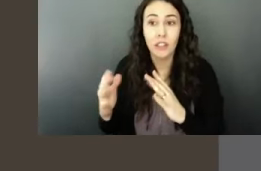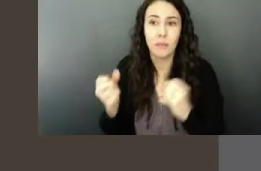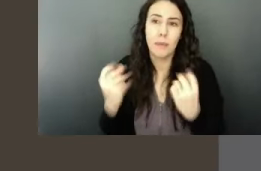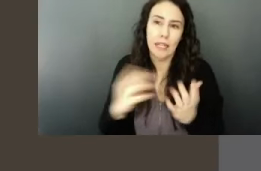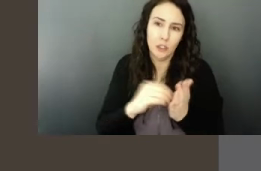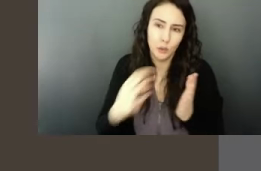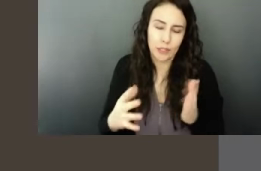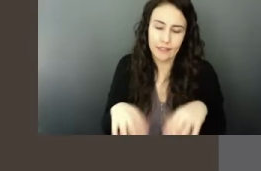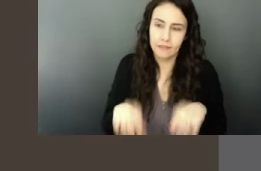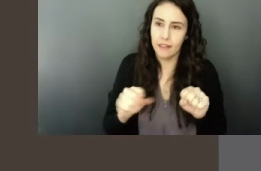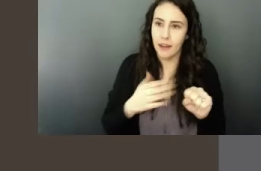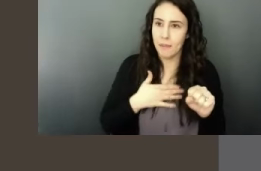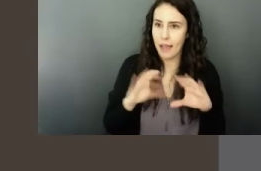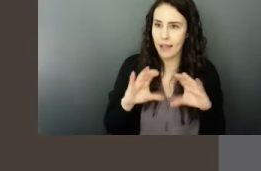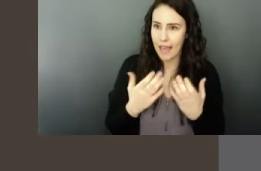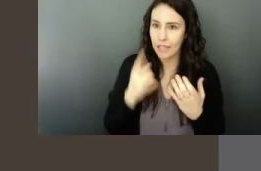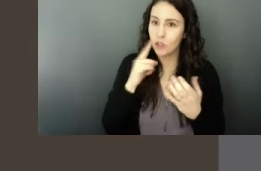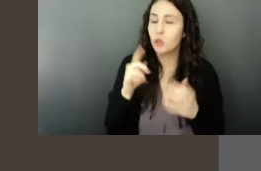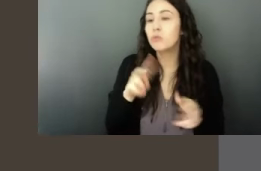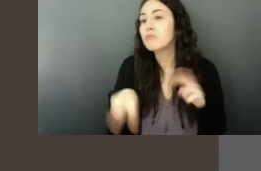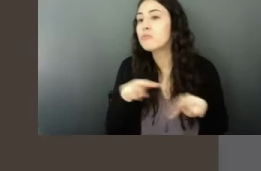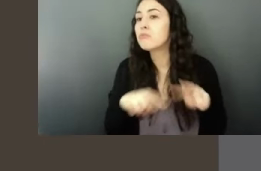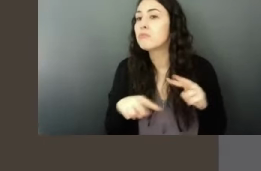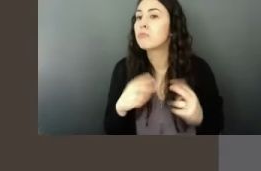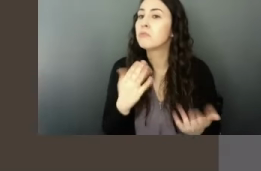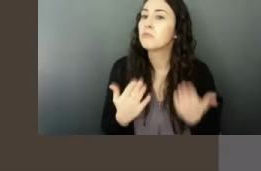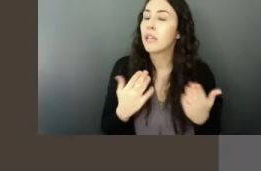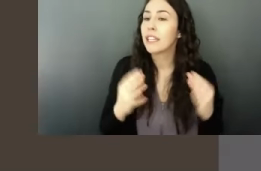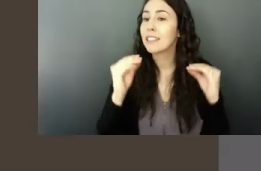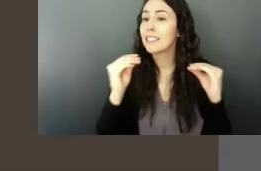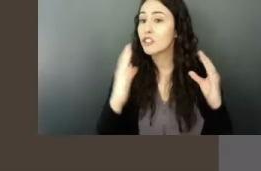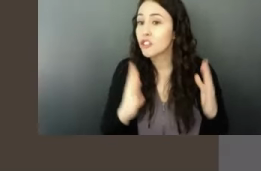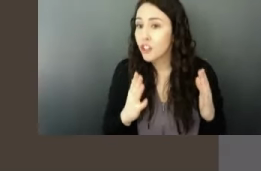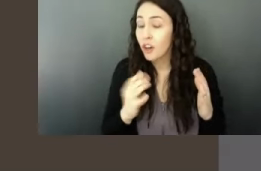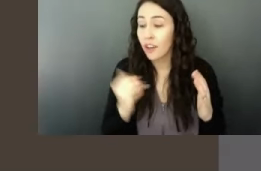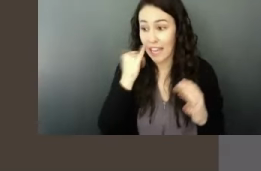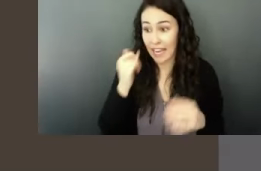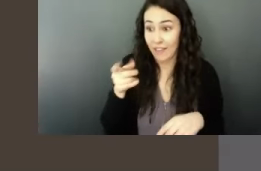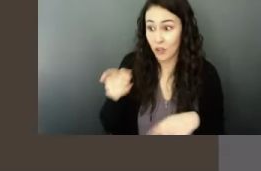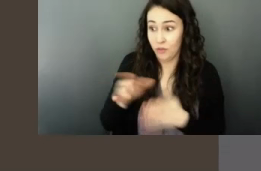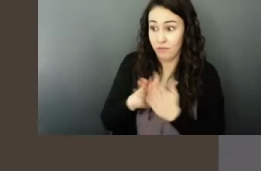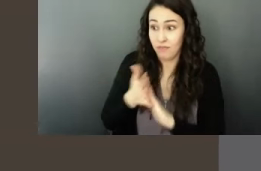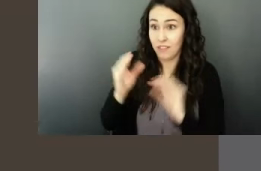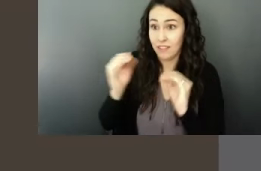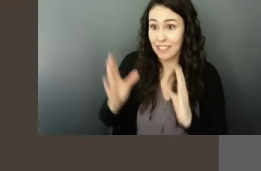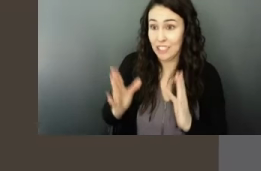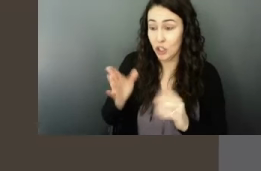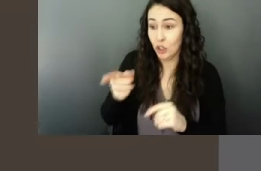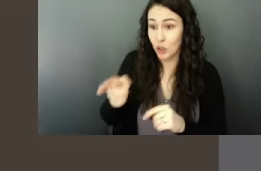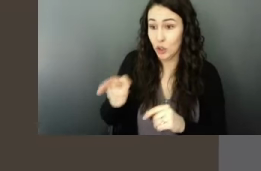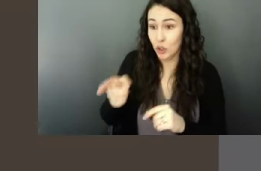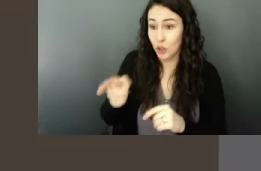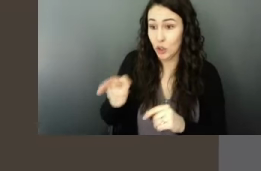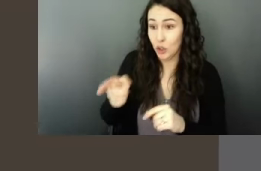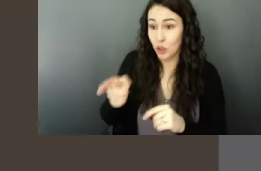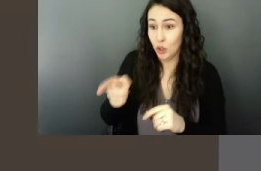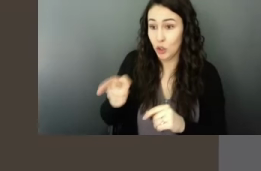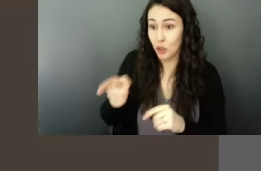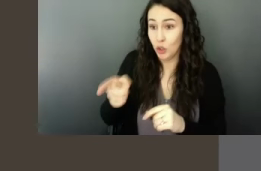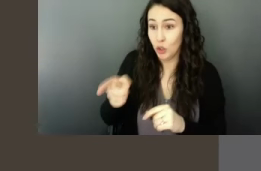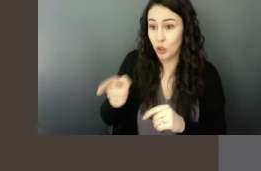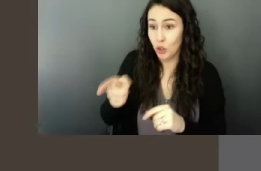to explore teaching careers, if you're going to be a teacher, you're going to use this in this way. And I try to make